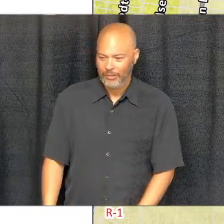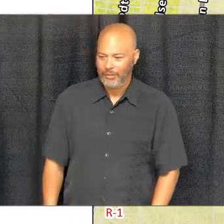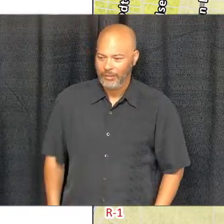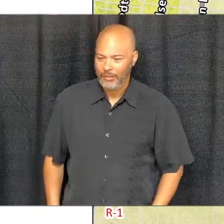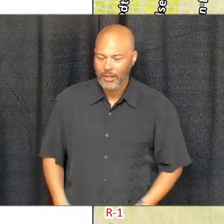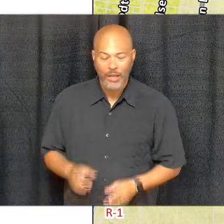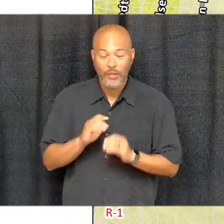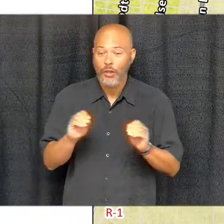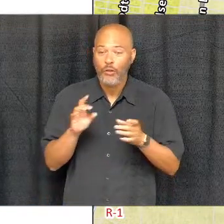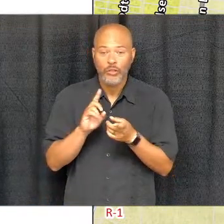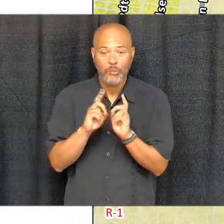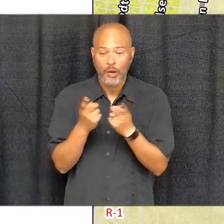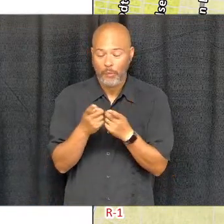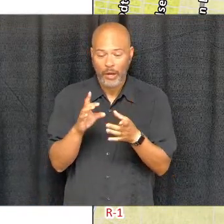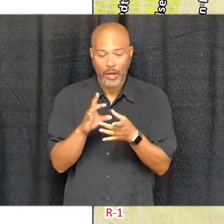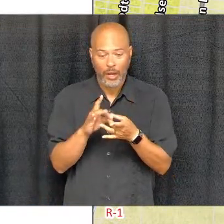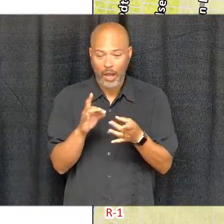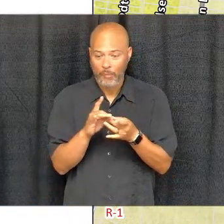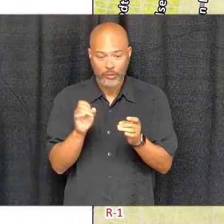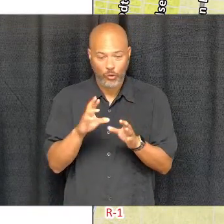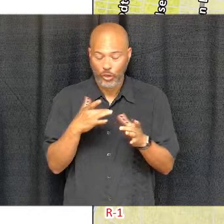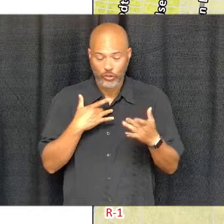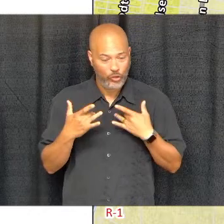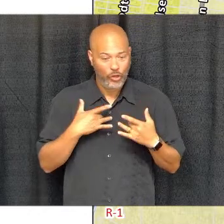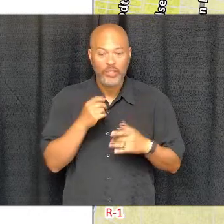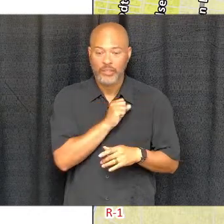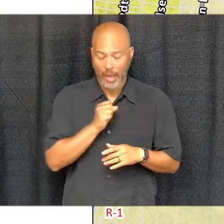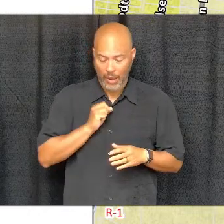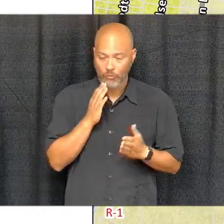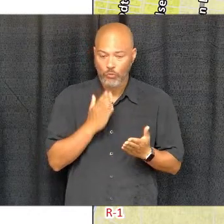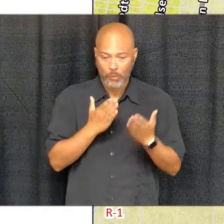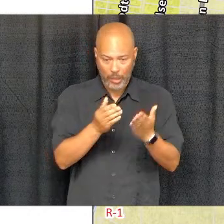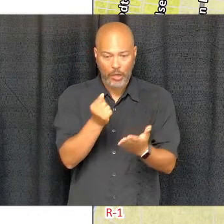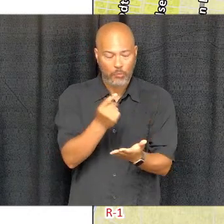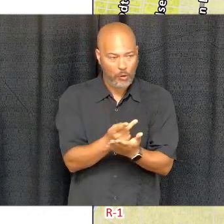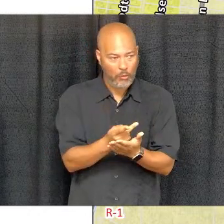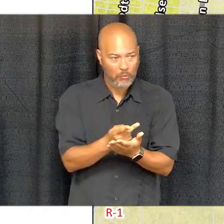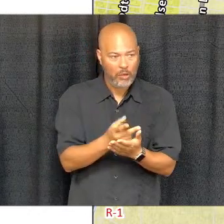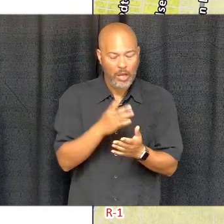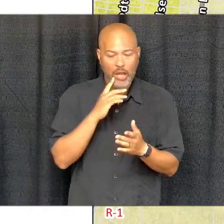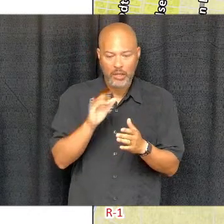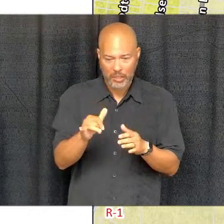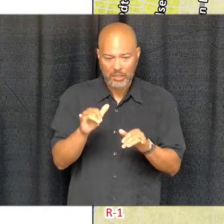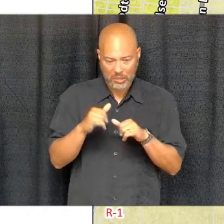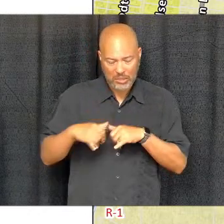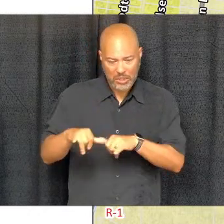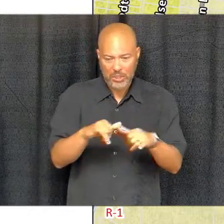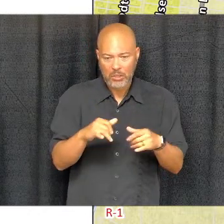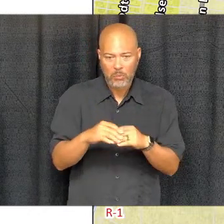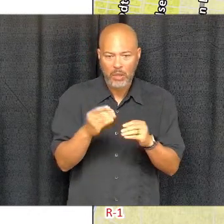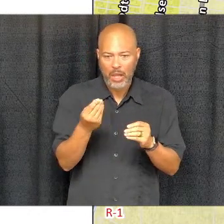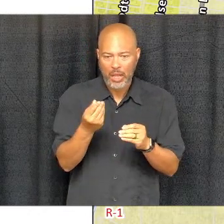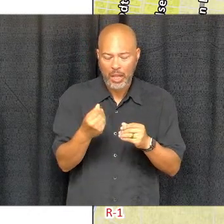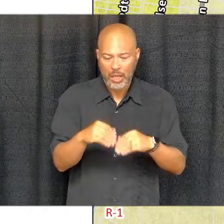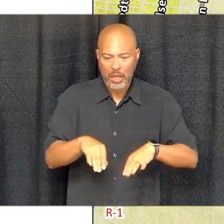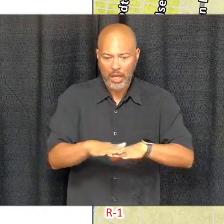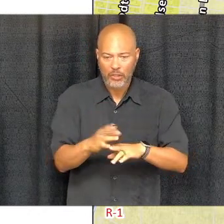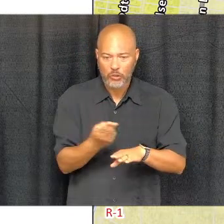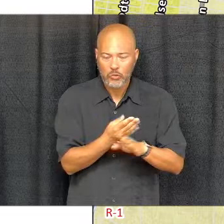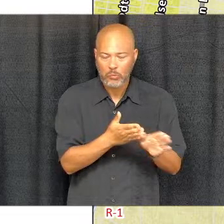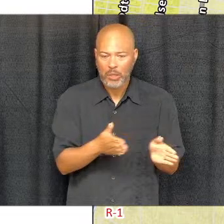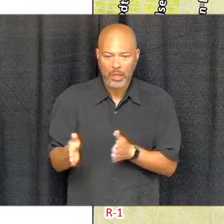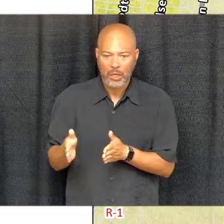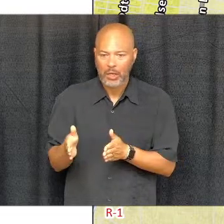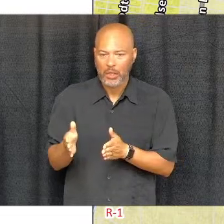No department comments or concerns. Staff does recommend approval. The proposed zoning request is consistent with the land use plan. The request